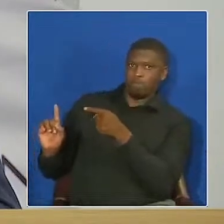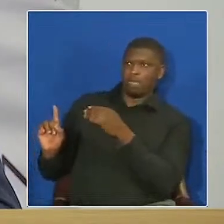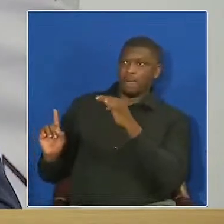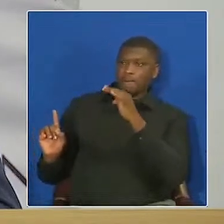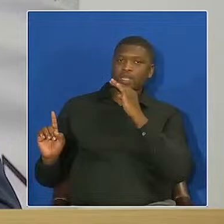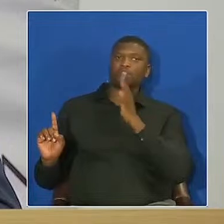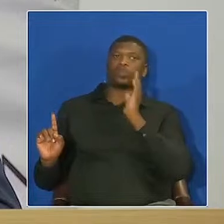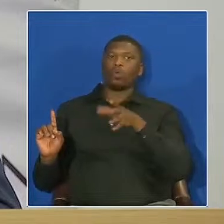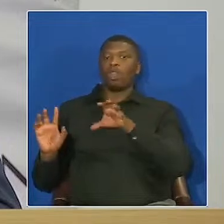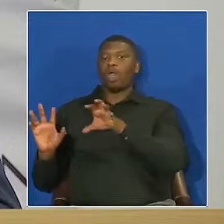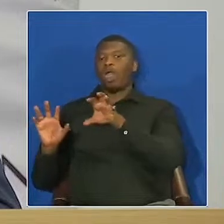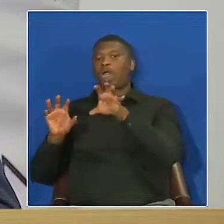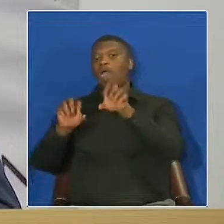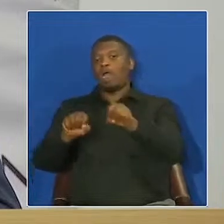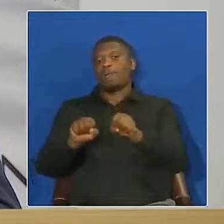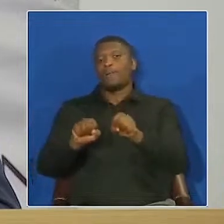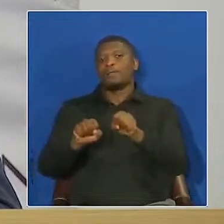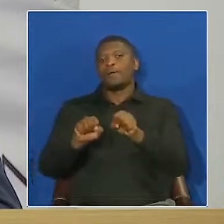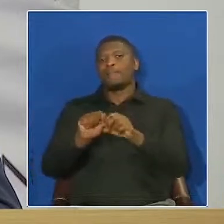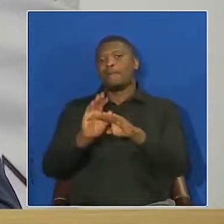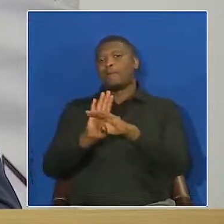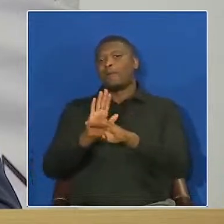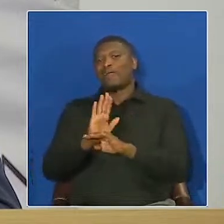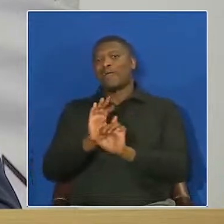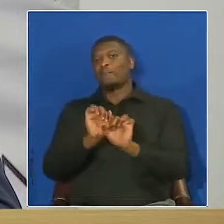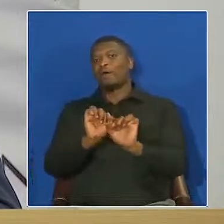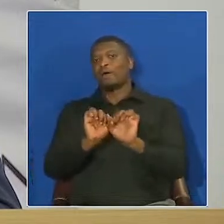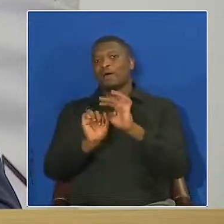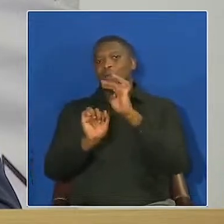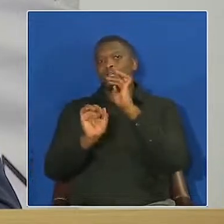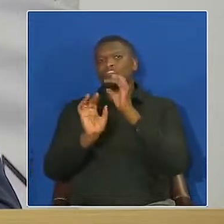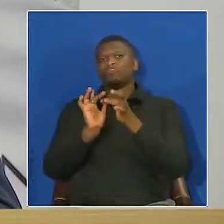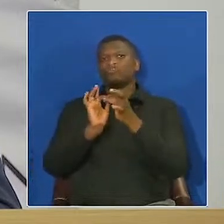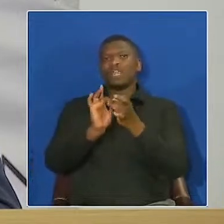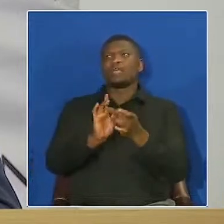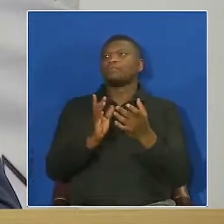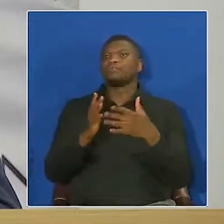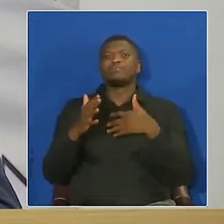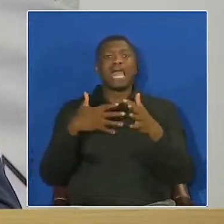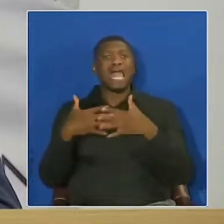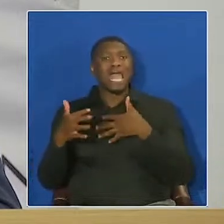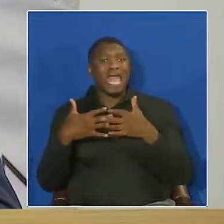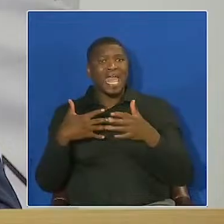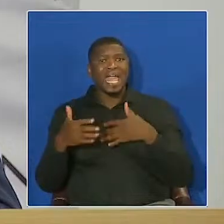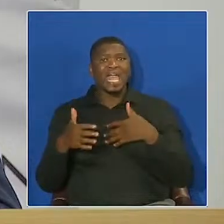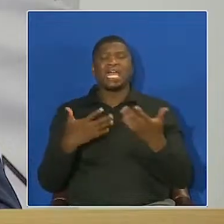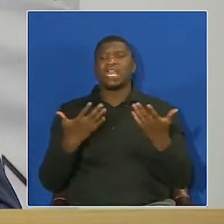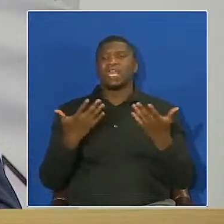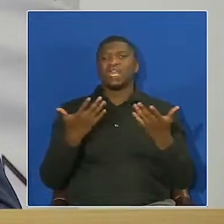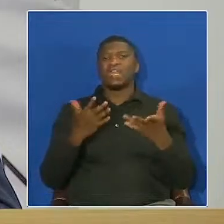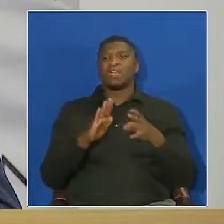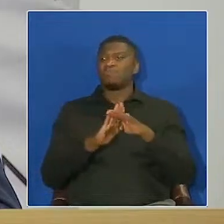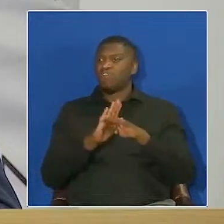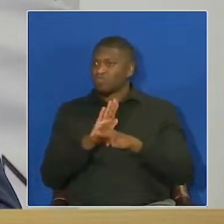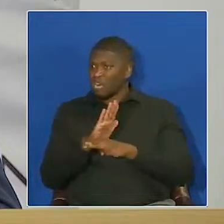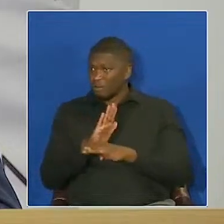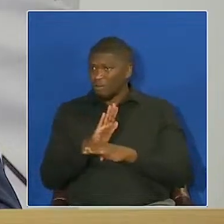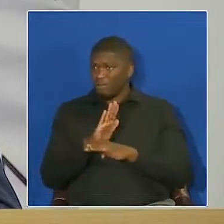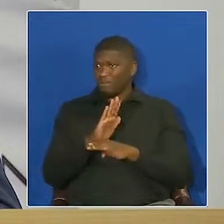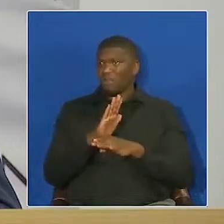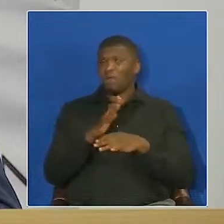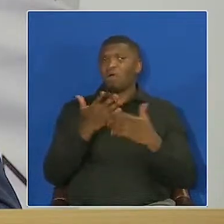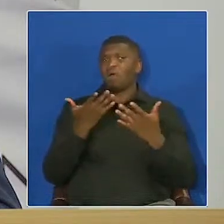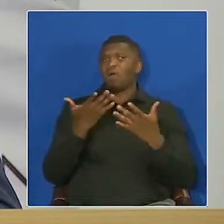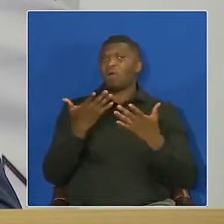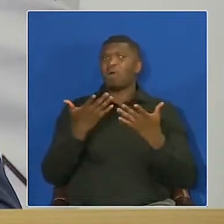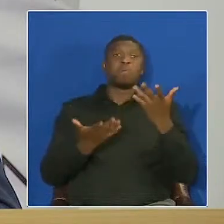over our program. That can relate to any program within maybe even